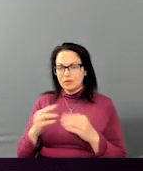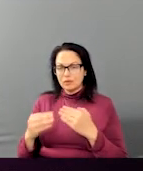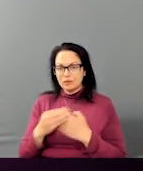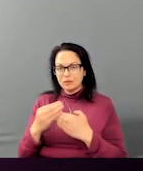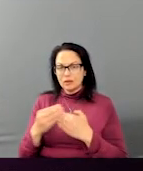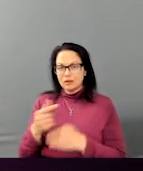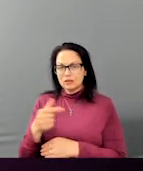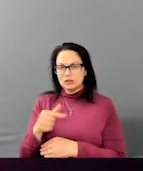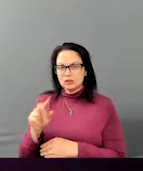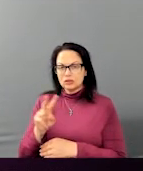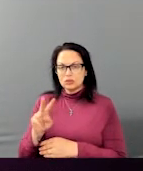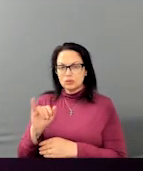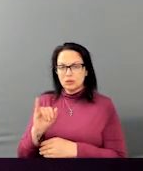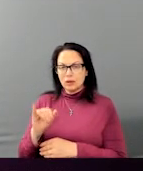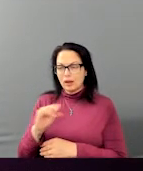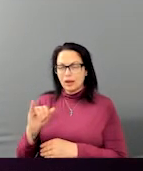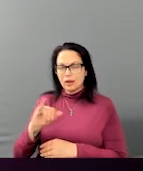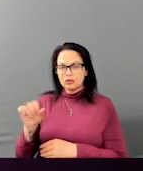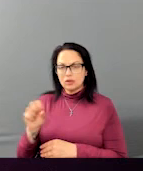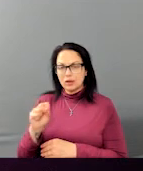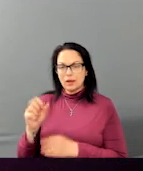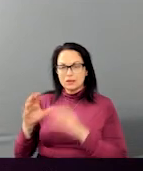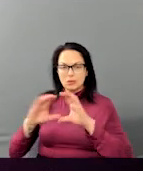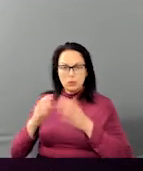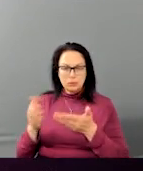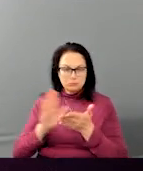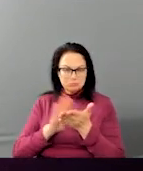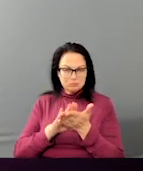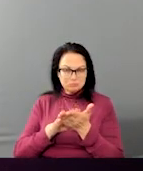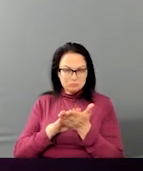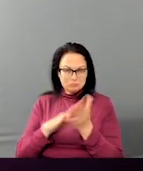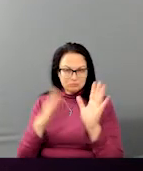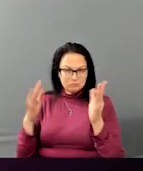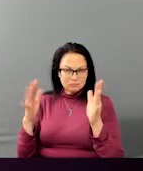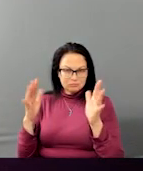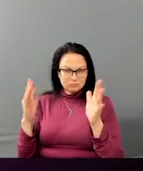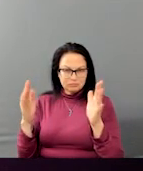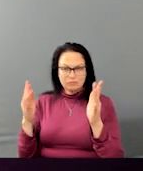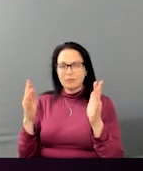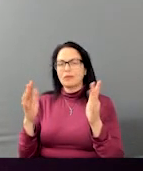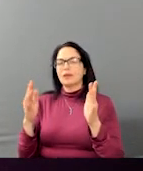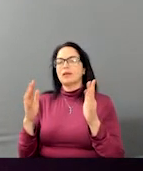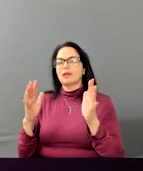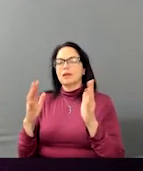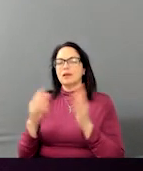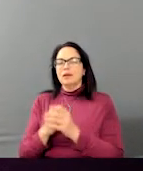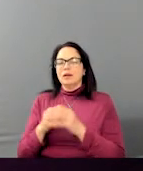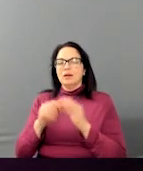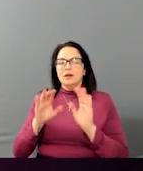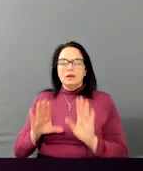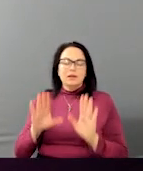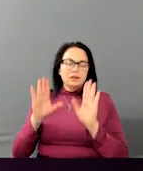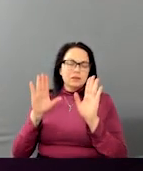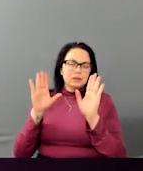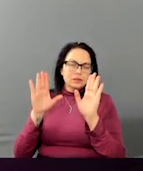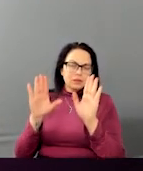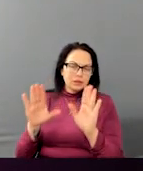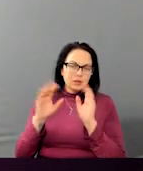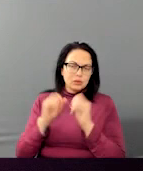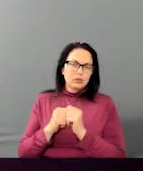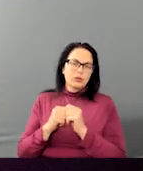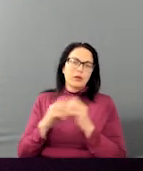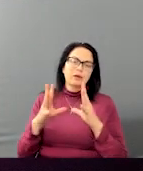G2I and JSWORLD. Can we give them a hand clap for what they're doing, for putting it on? Such a great